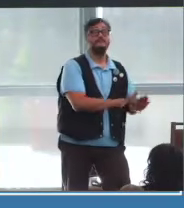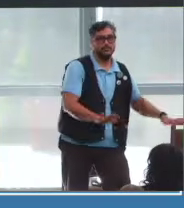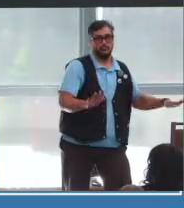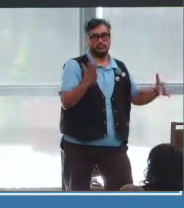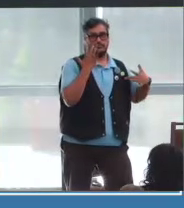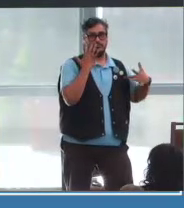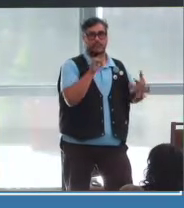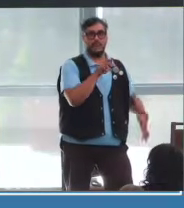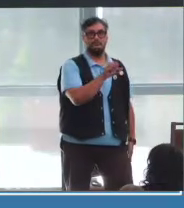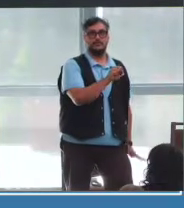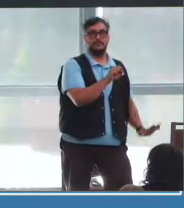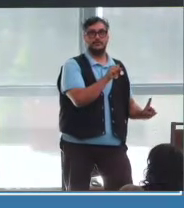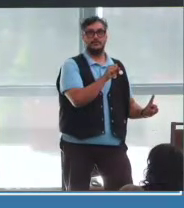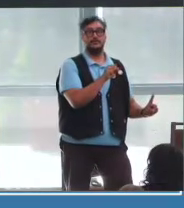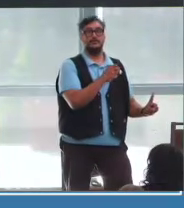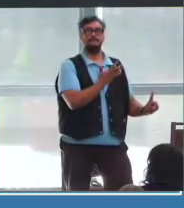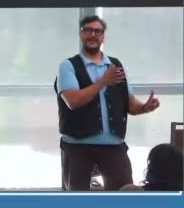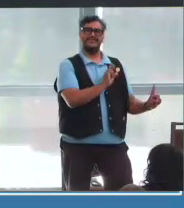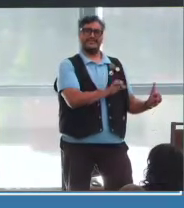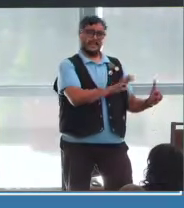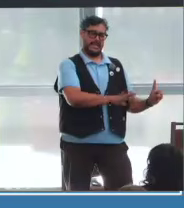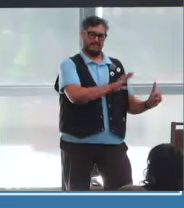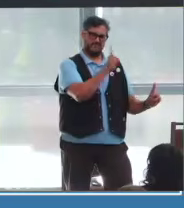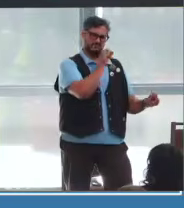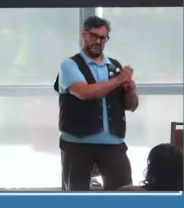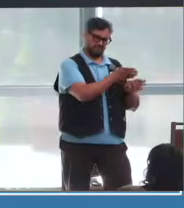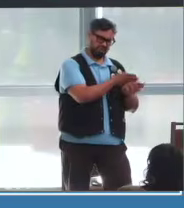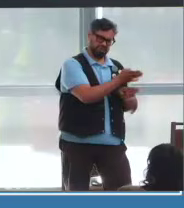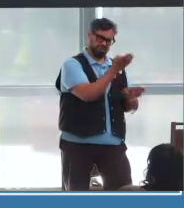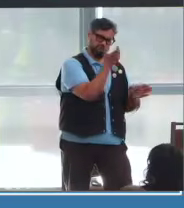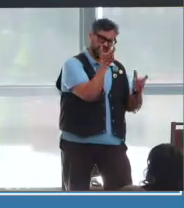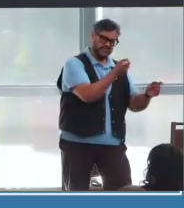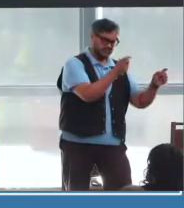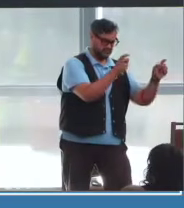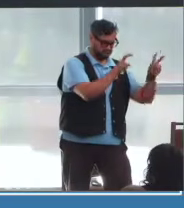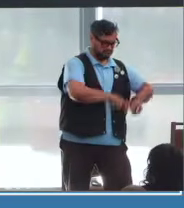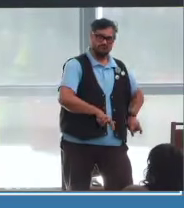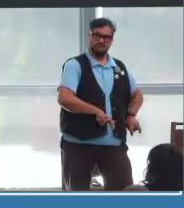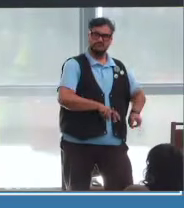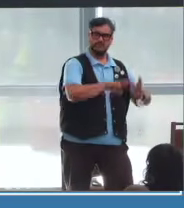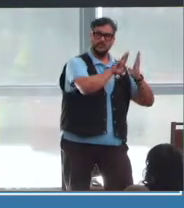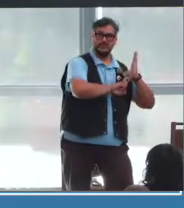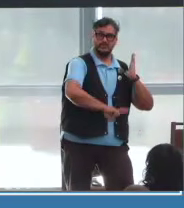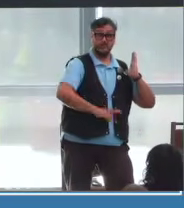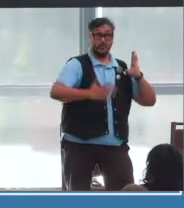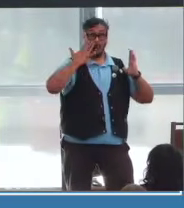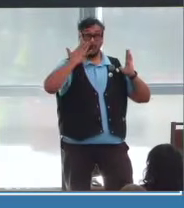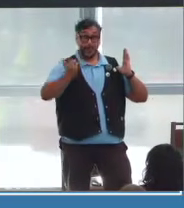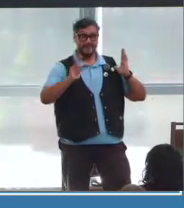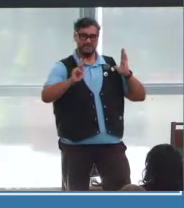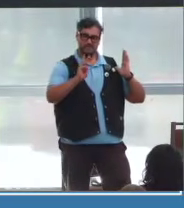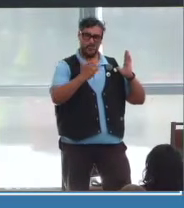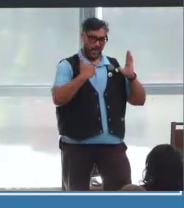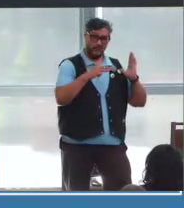lupus. And it is an area of great interest because for research purposes, people with